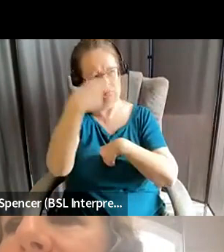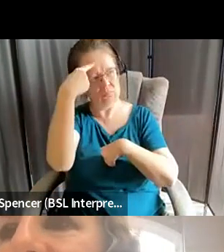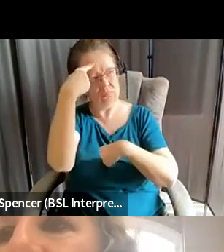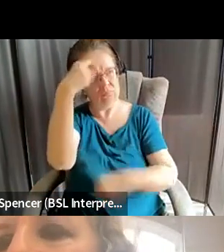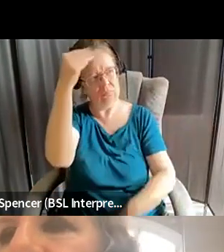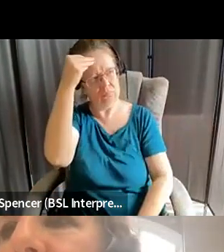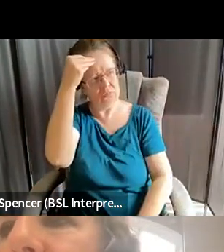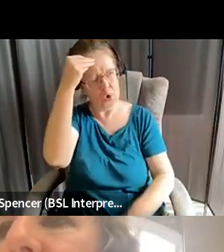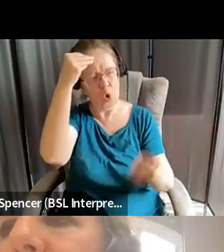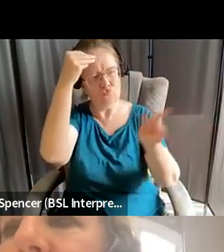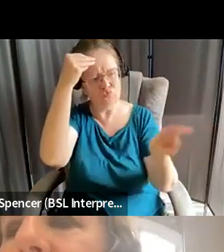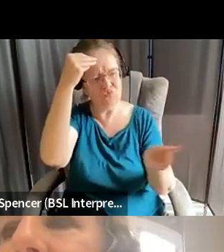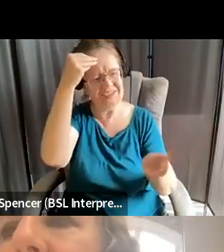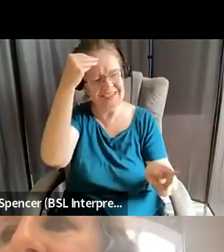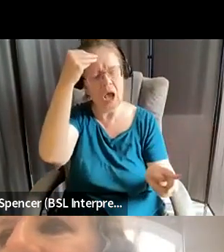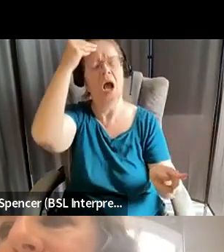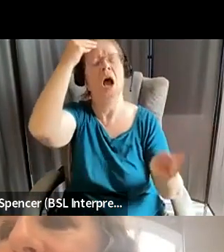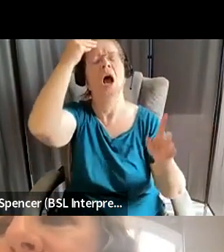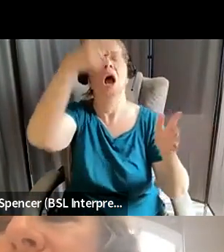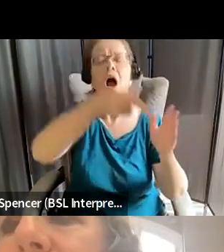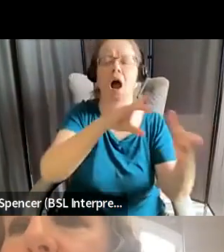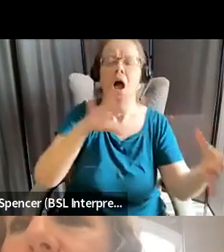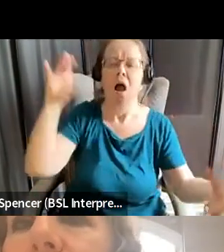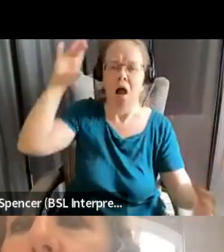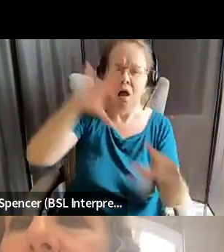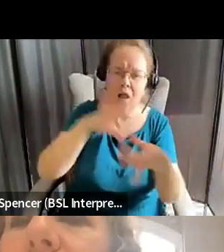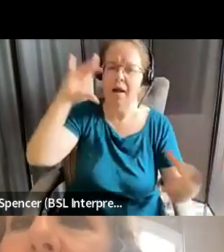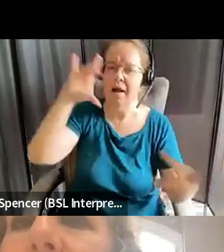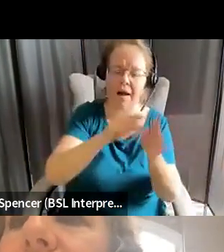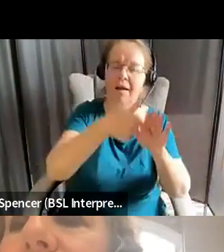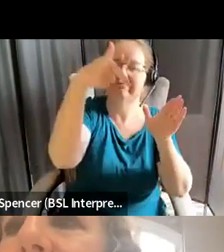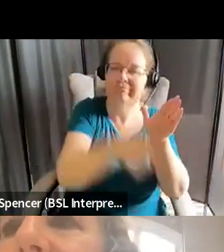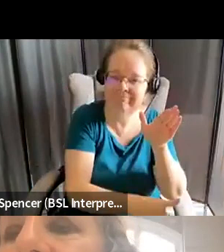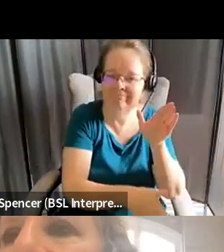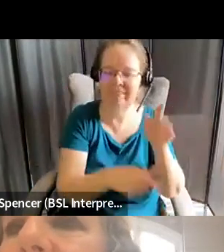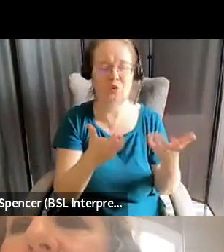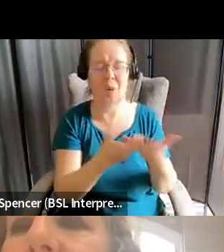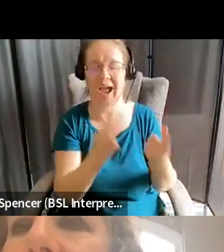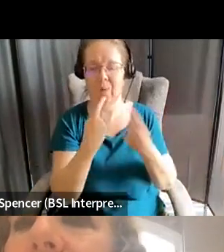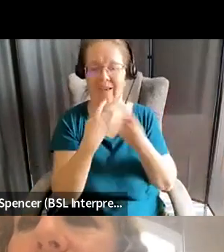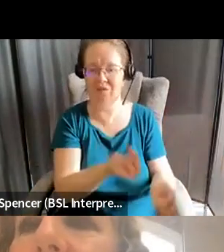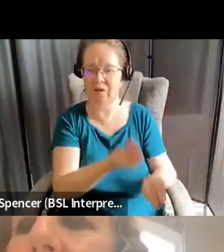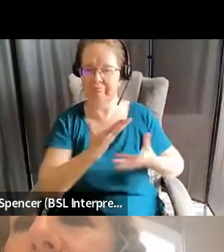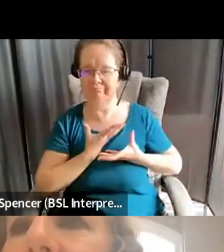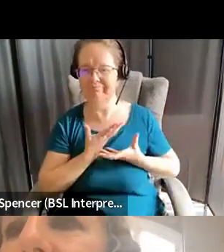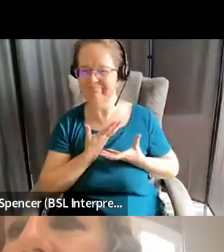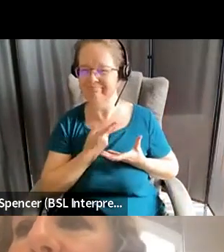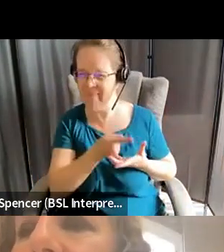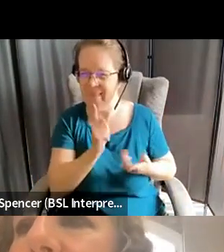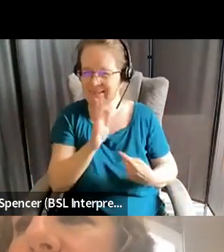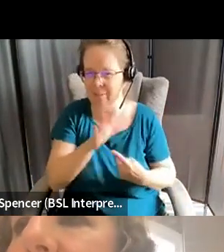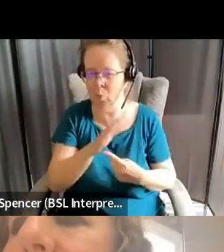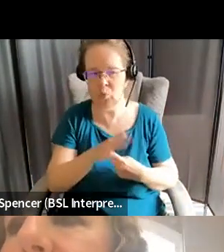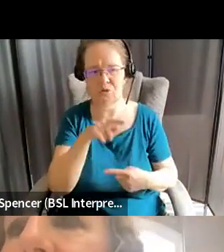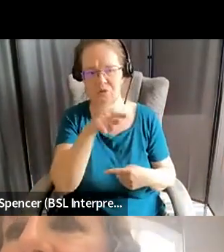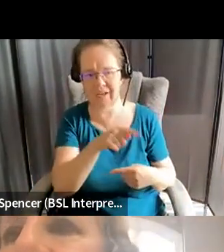short-term memory as I'm reading through an article to understand other relevant things. So really important how information is conveyed and chunked to me. So having information